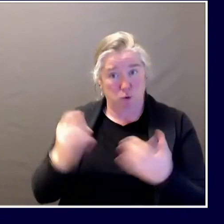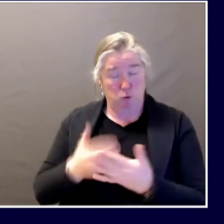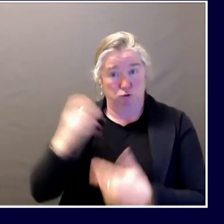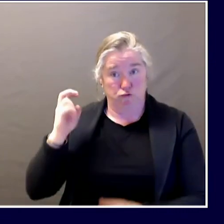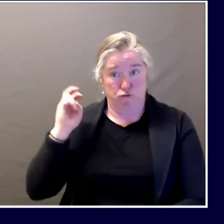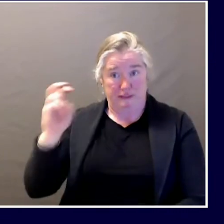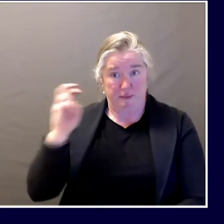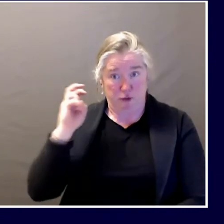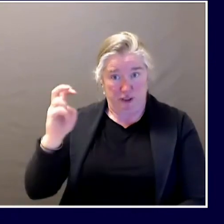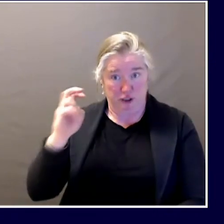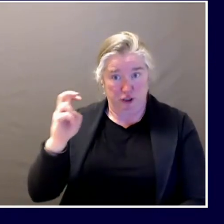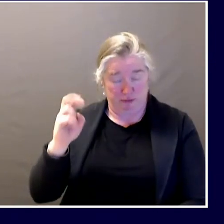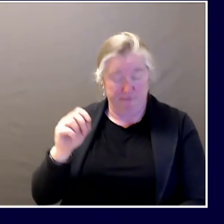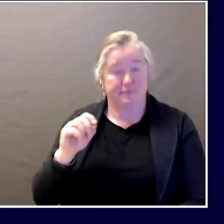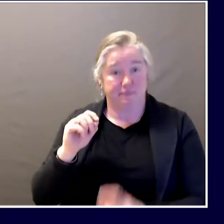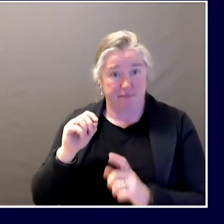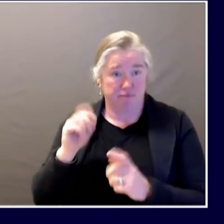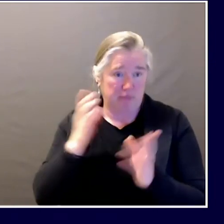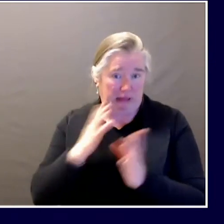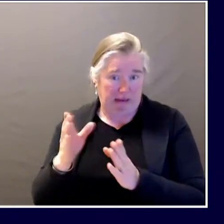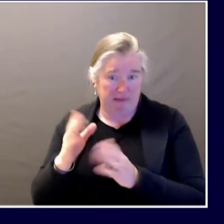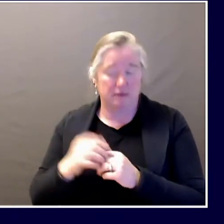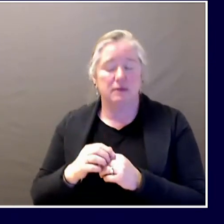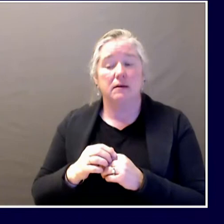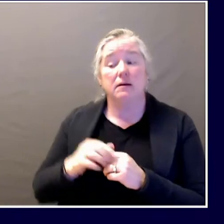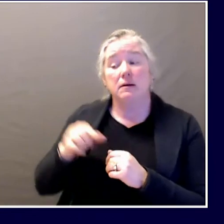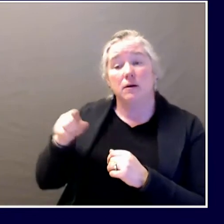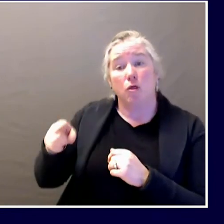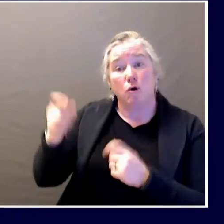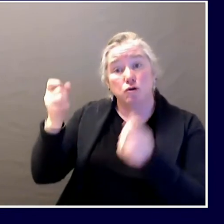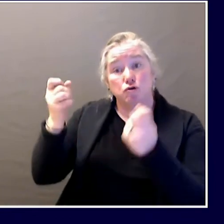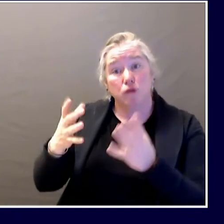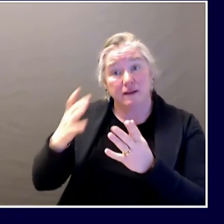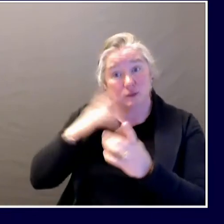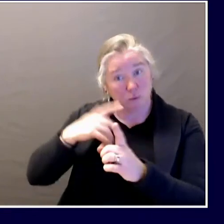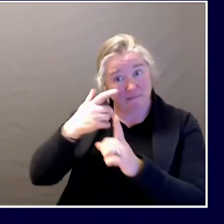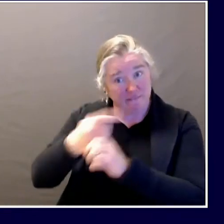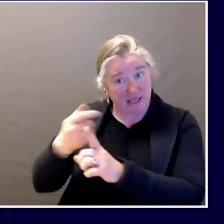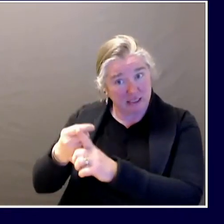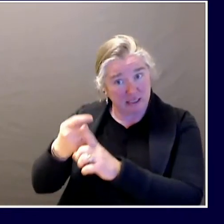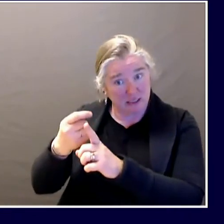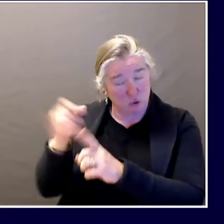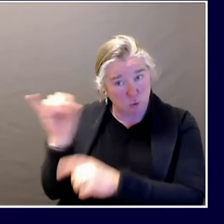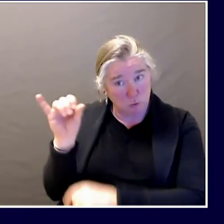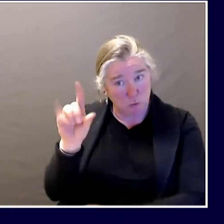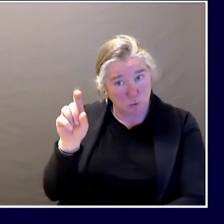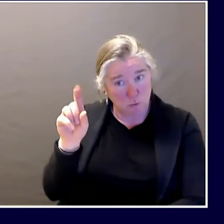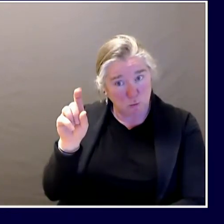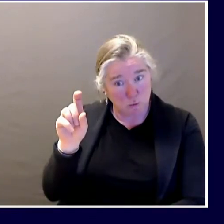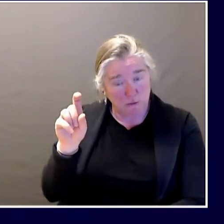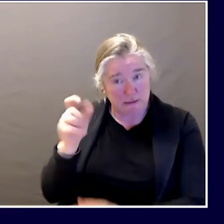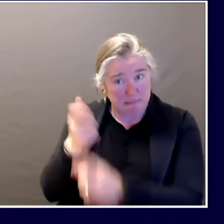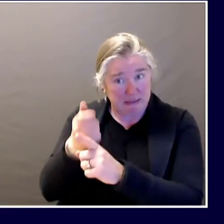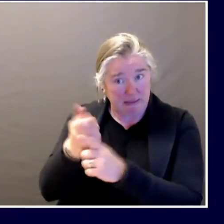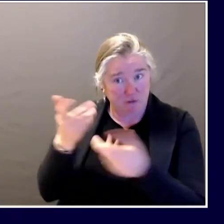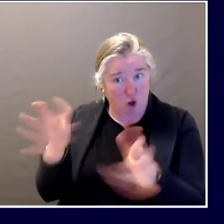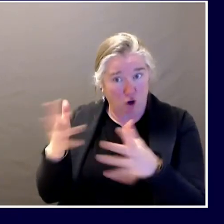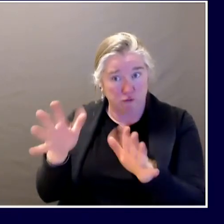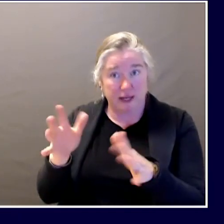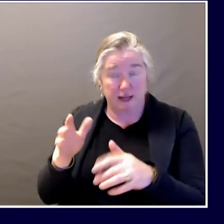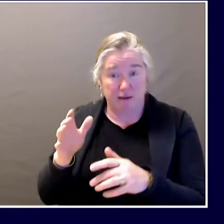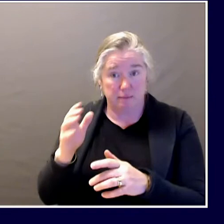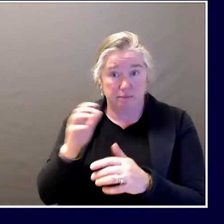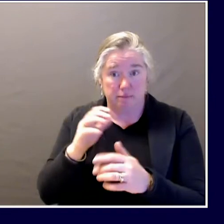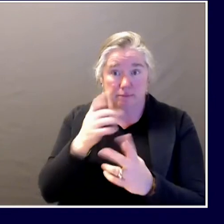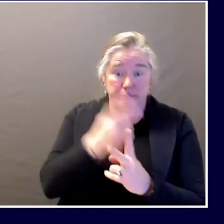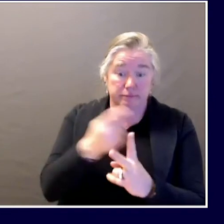the vaccination sites be fully vaccinated themselves? So in our plan, we have